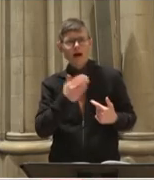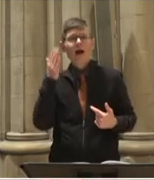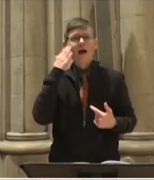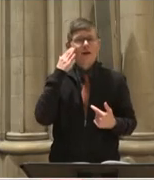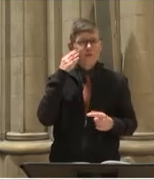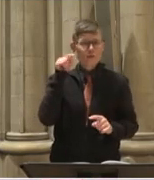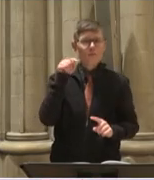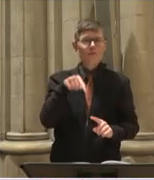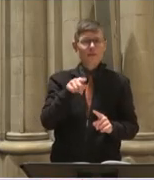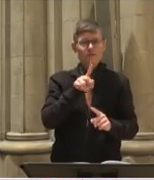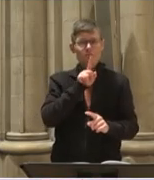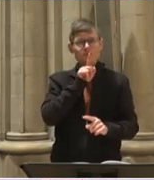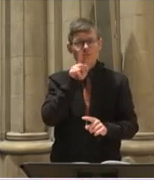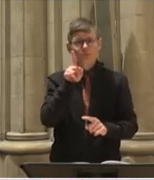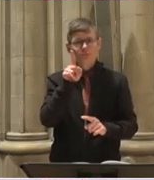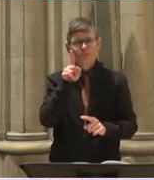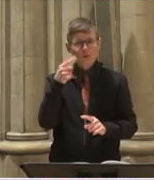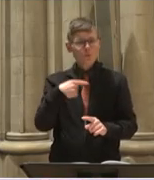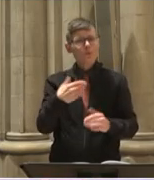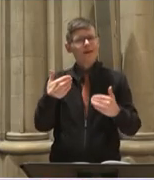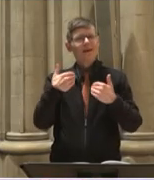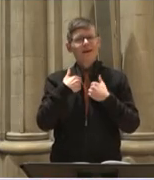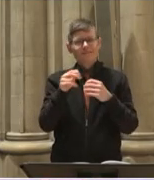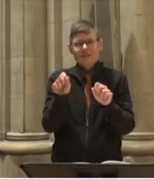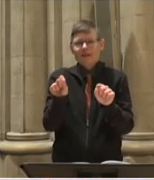true. We have